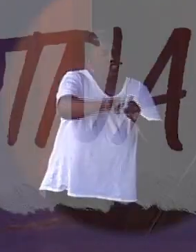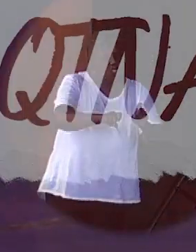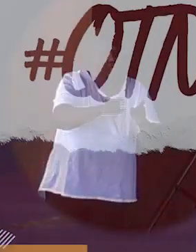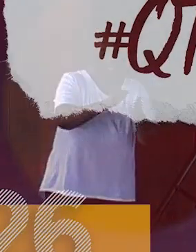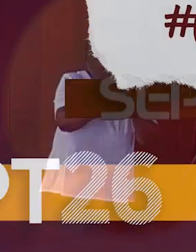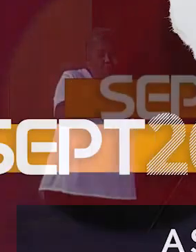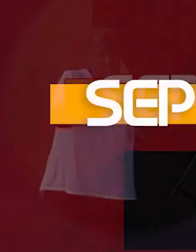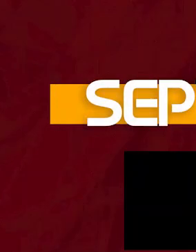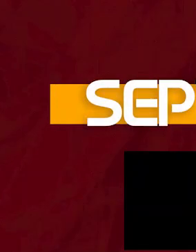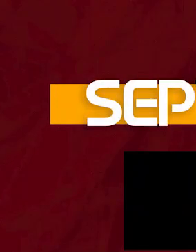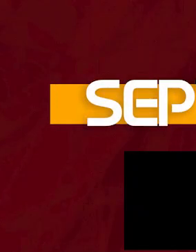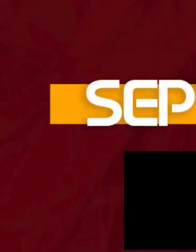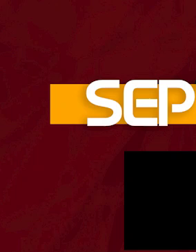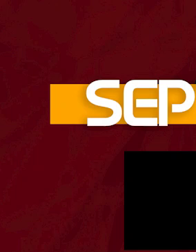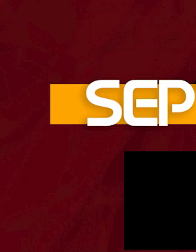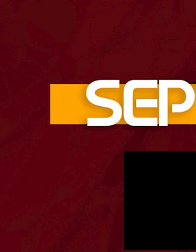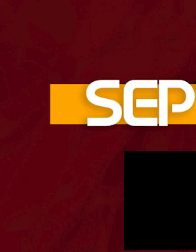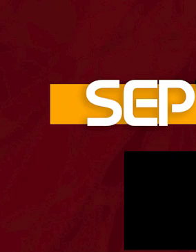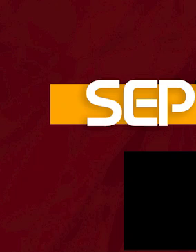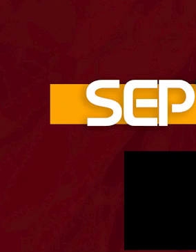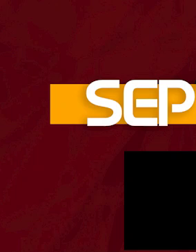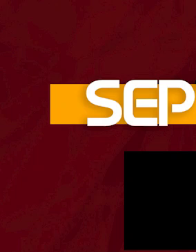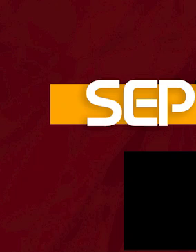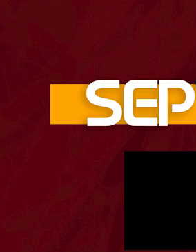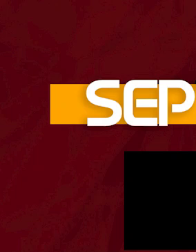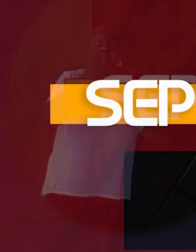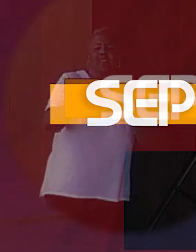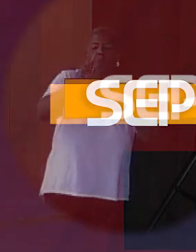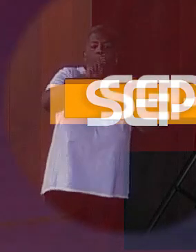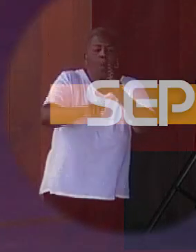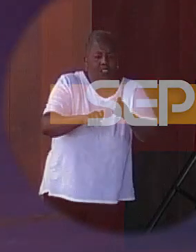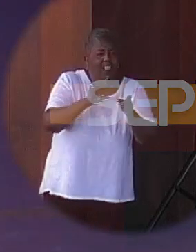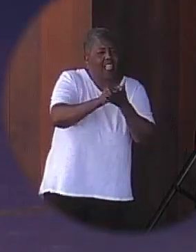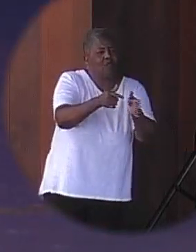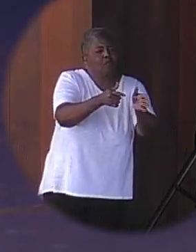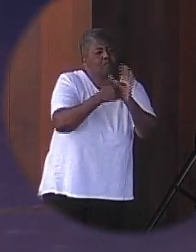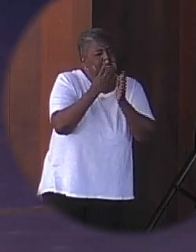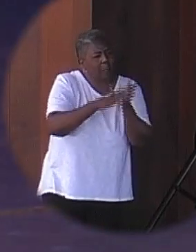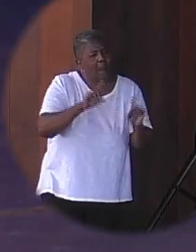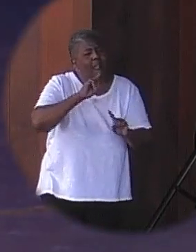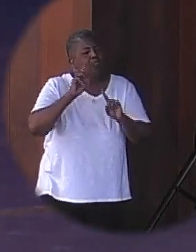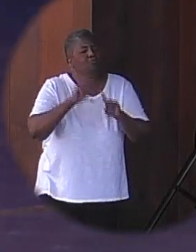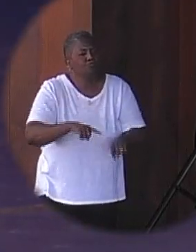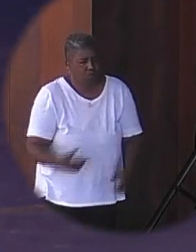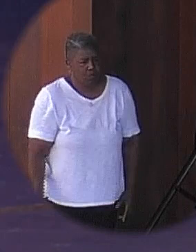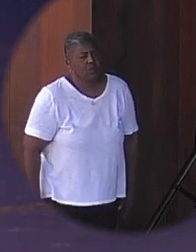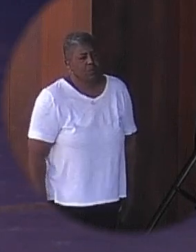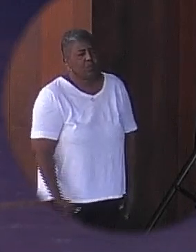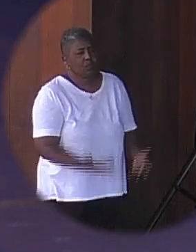some answers. I want to raise some questions that need some answers.